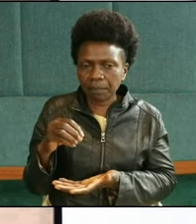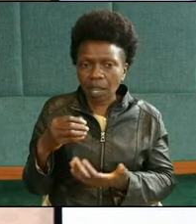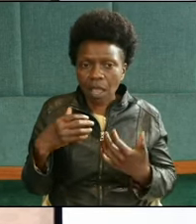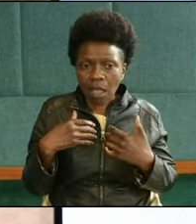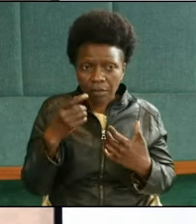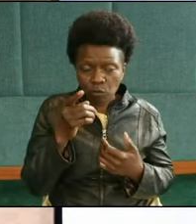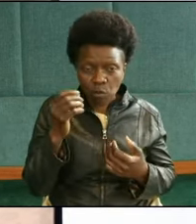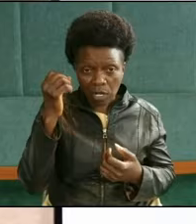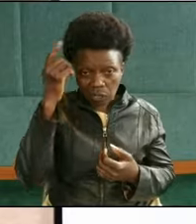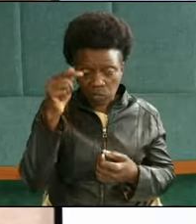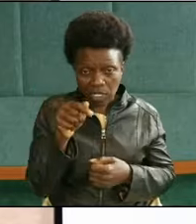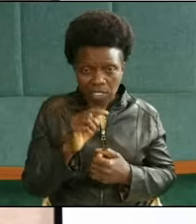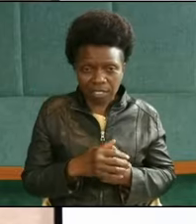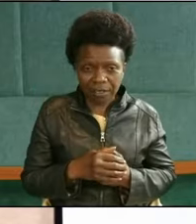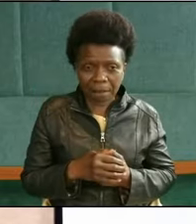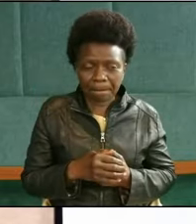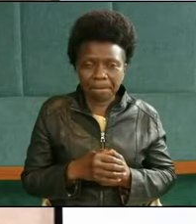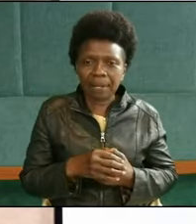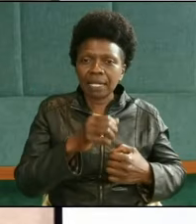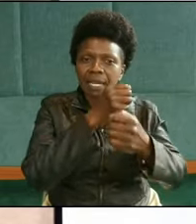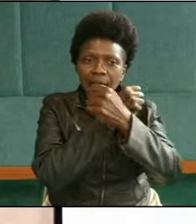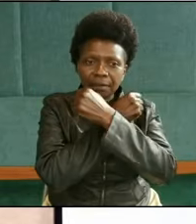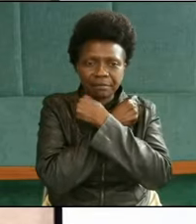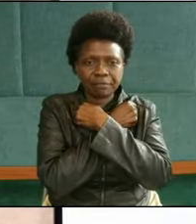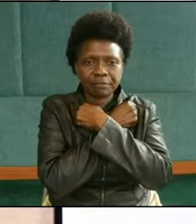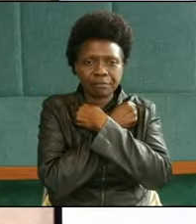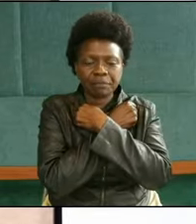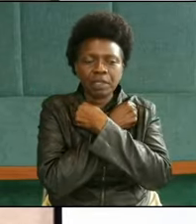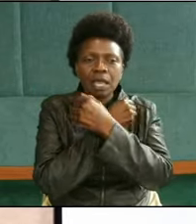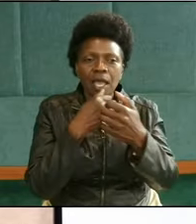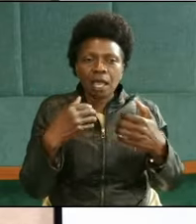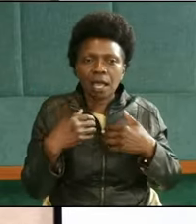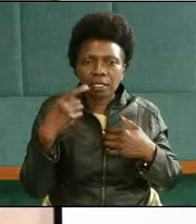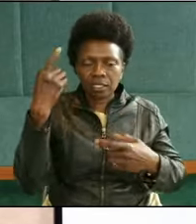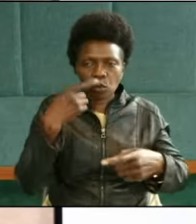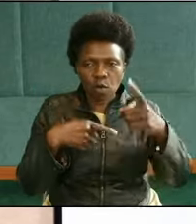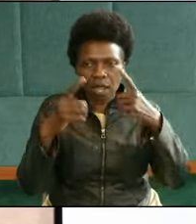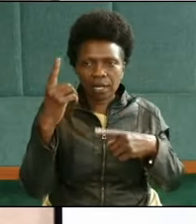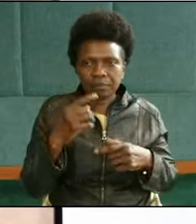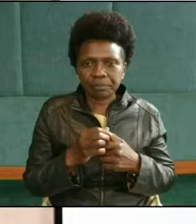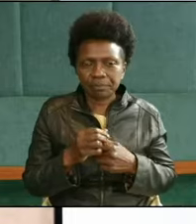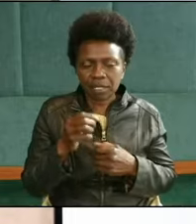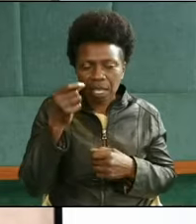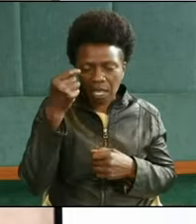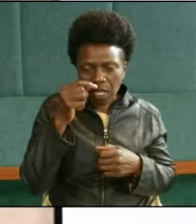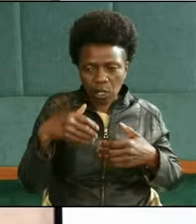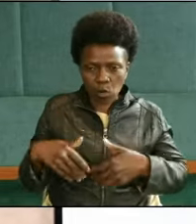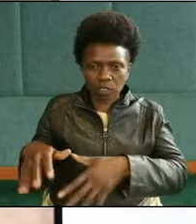Have you understood that? Love has conquered. The